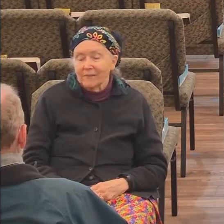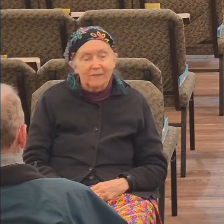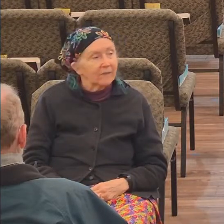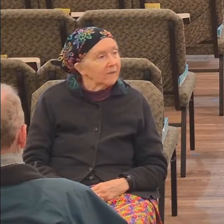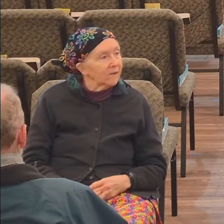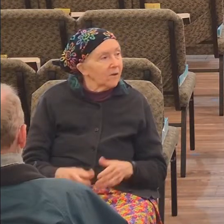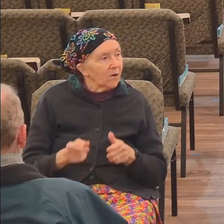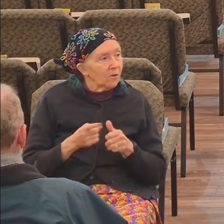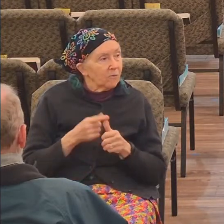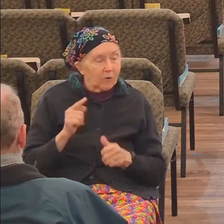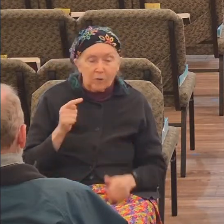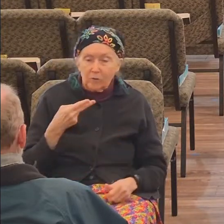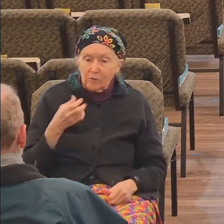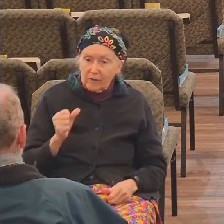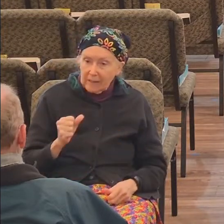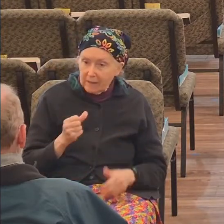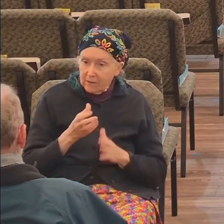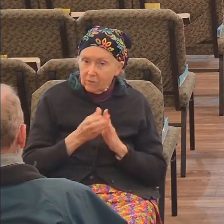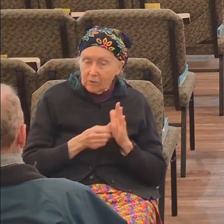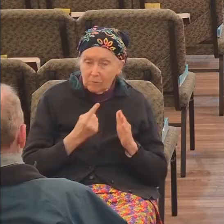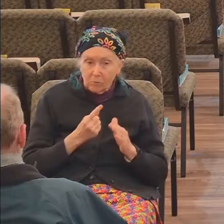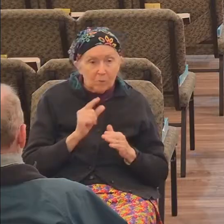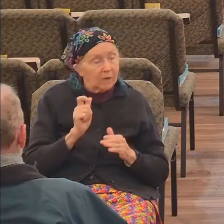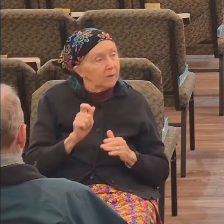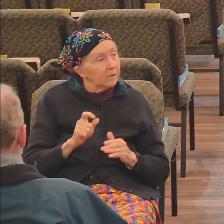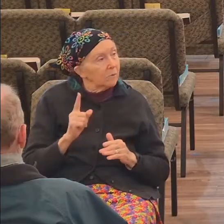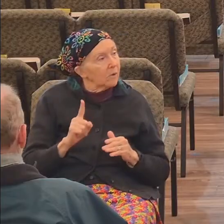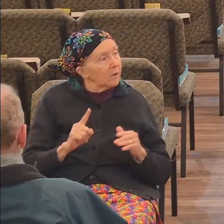First Thessalonians chapter 1, verse 1.